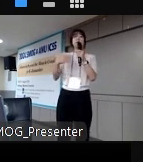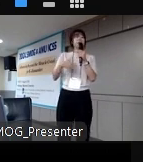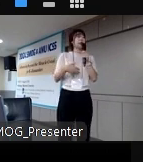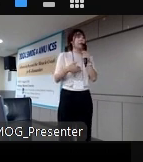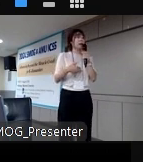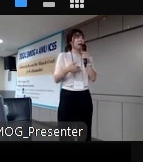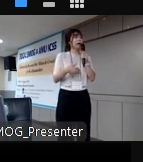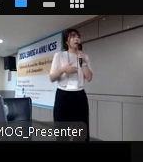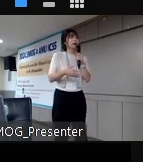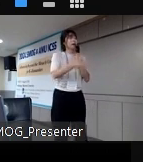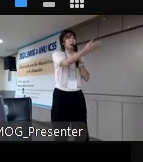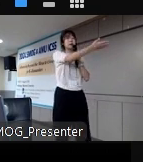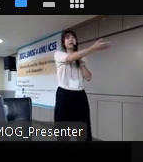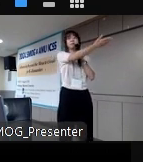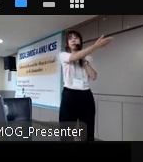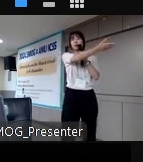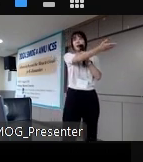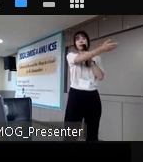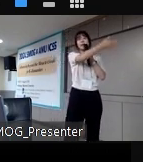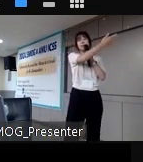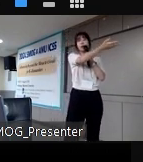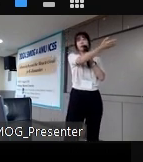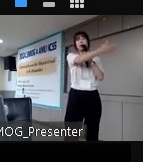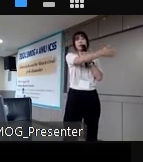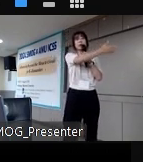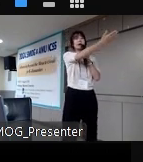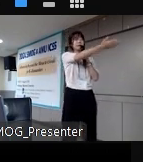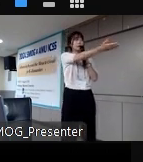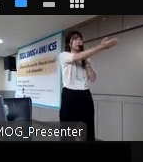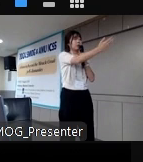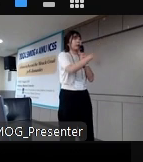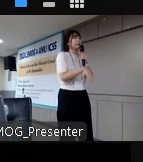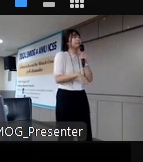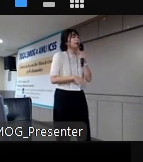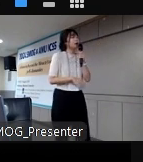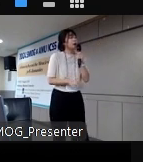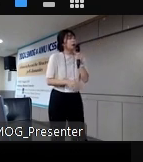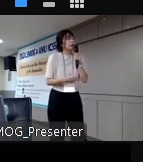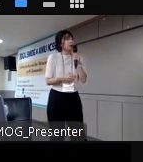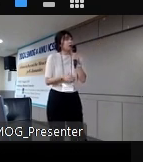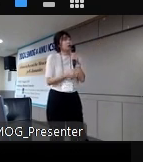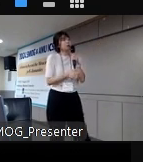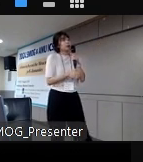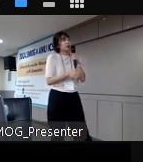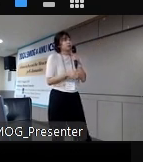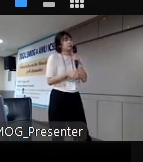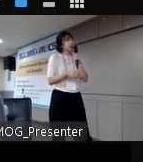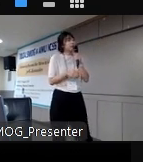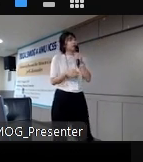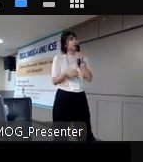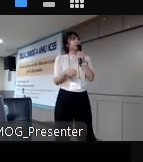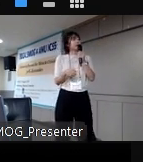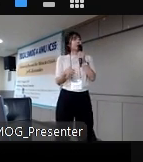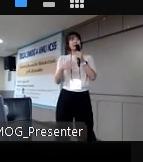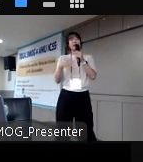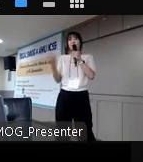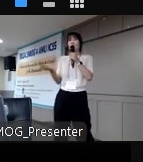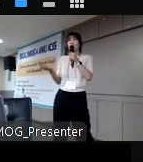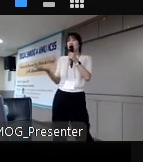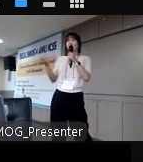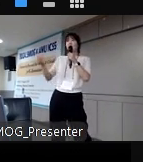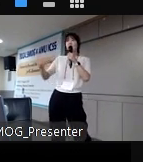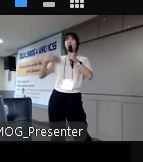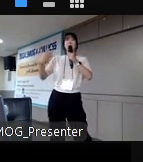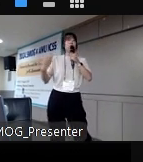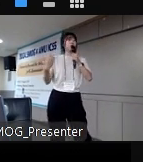who's doing what, then locus can be dropped in both nominal and verbal domain. In two, if semantic role assignment is ambiguous,